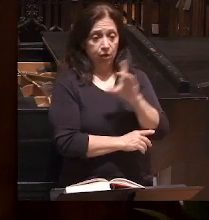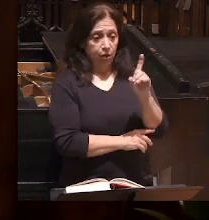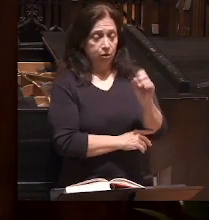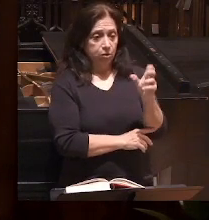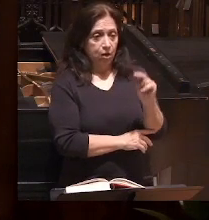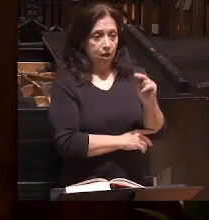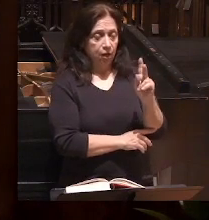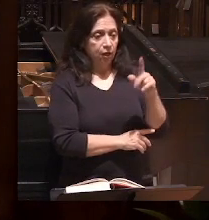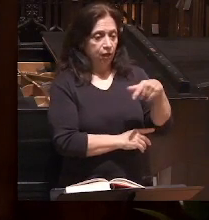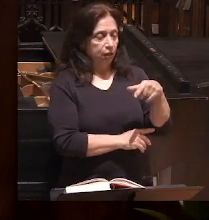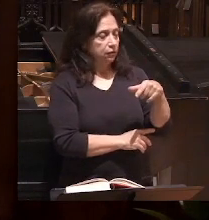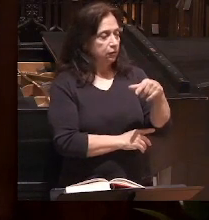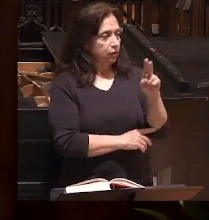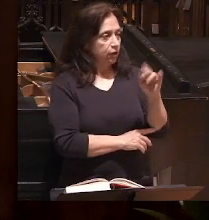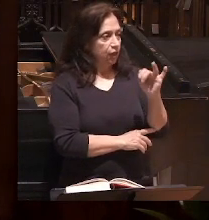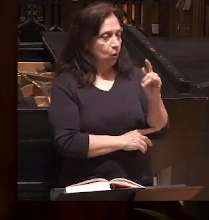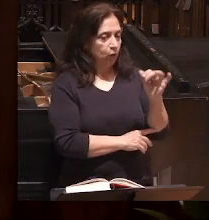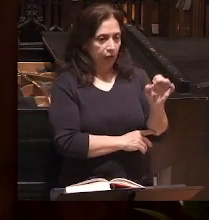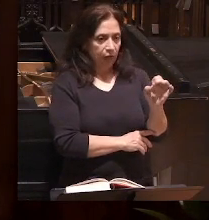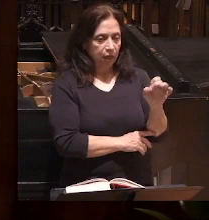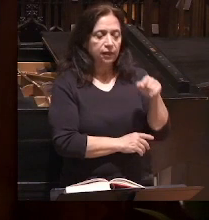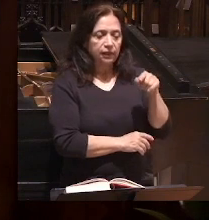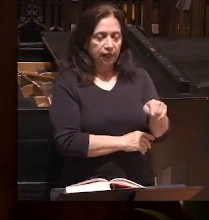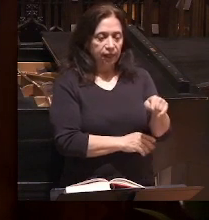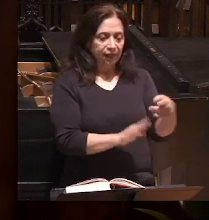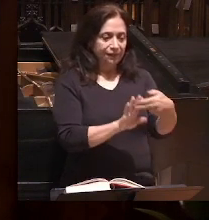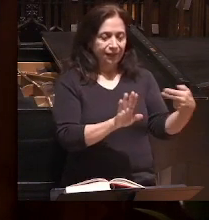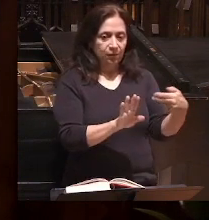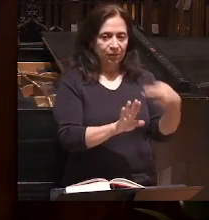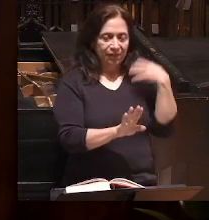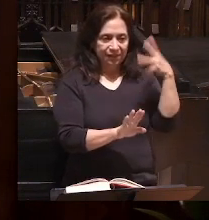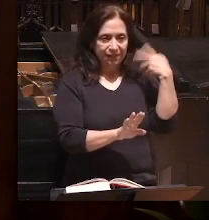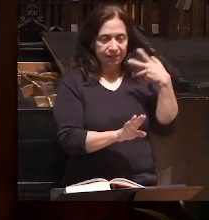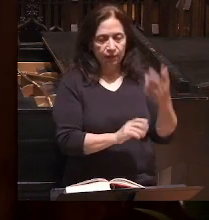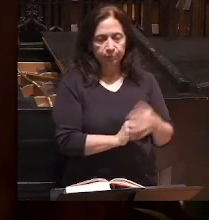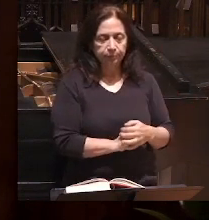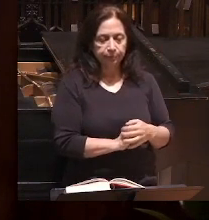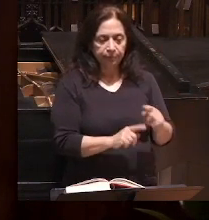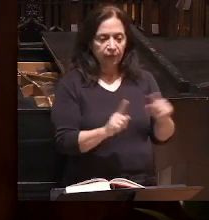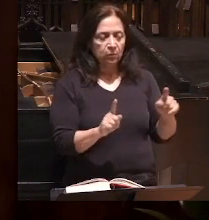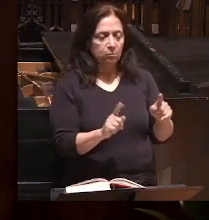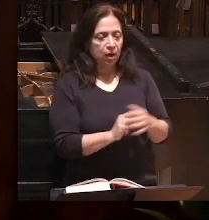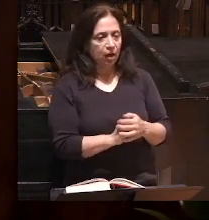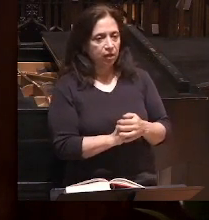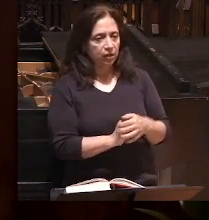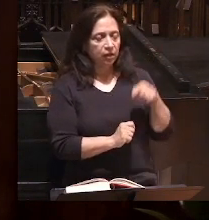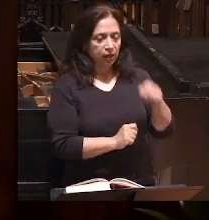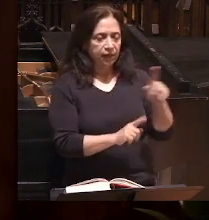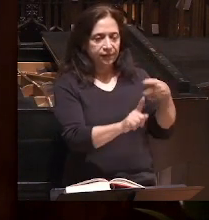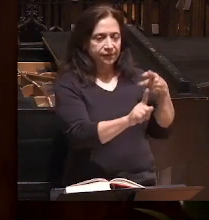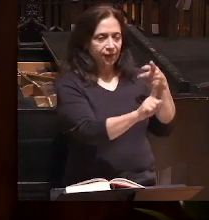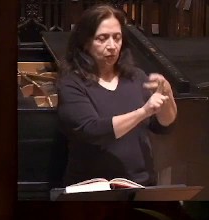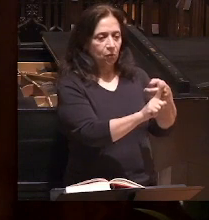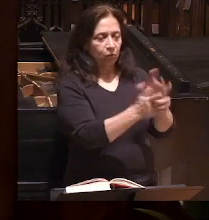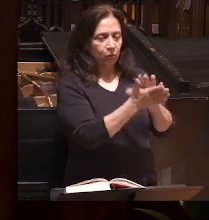Quixote, is a man who is deemed insane by society, yet is on a mission